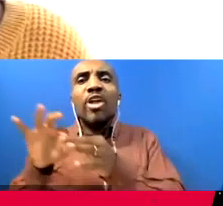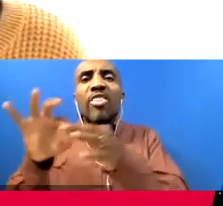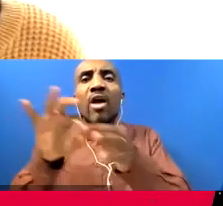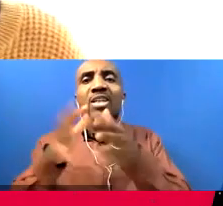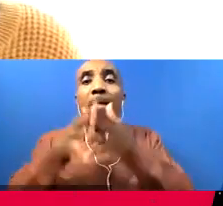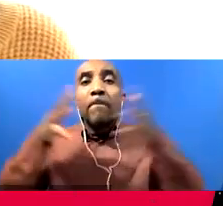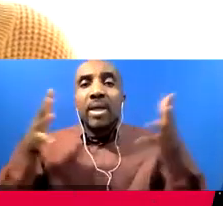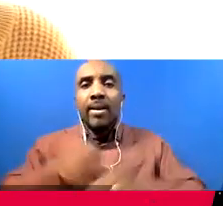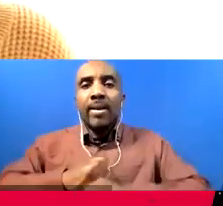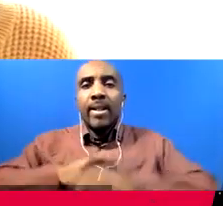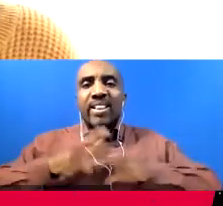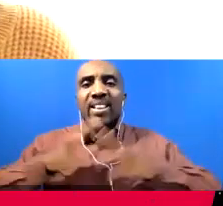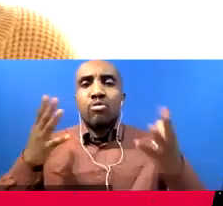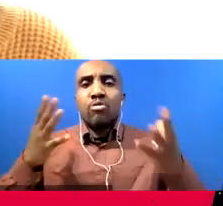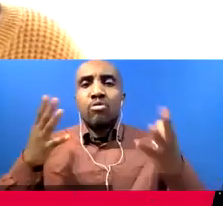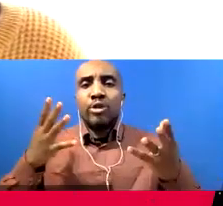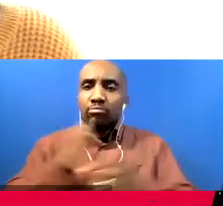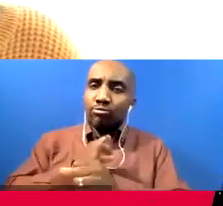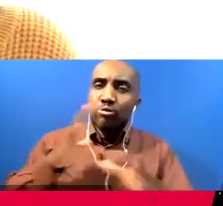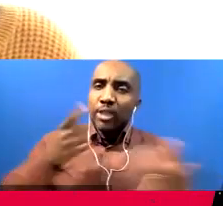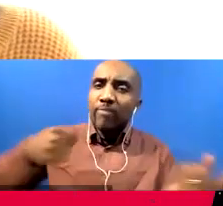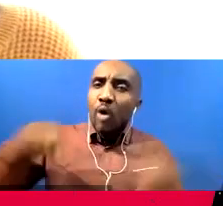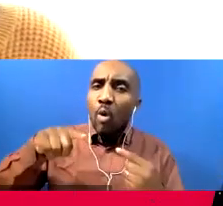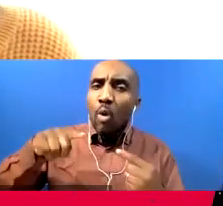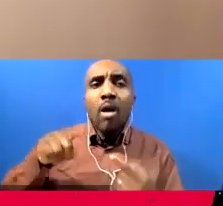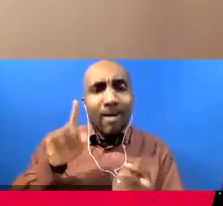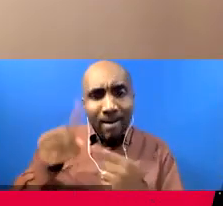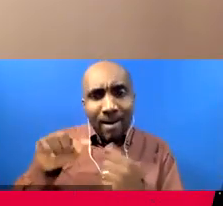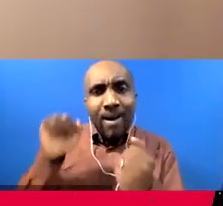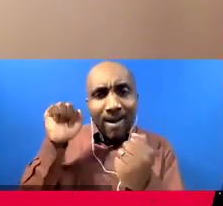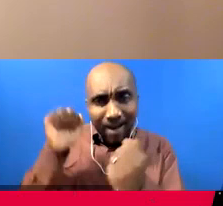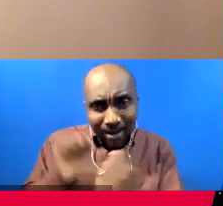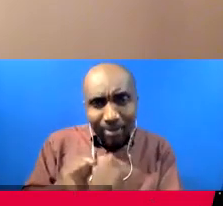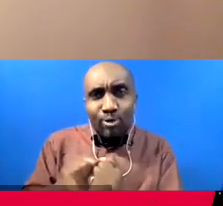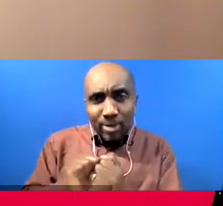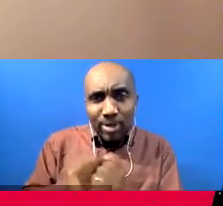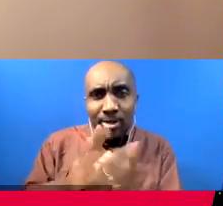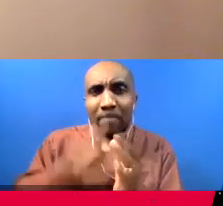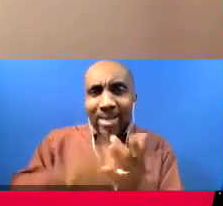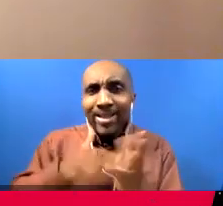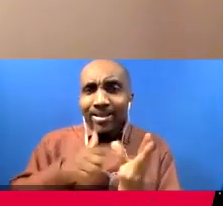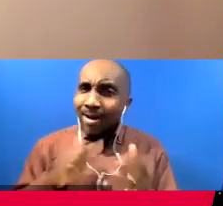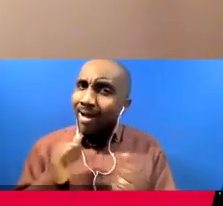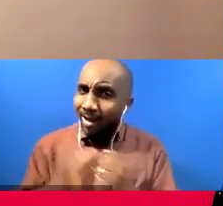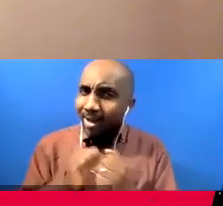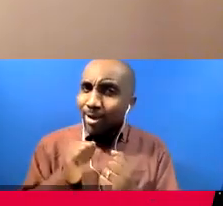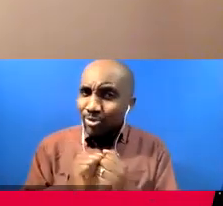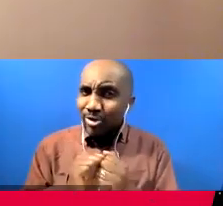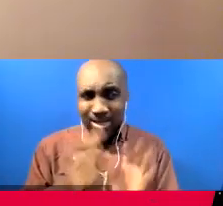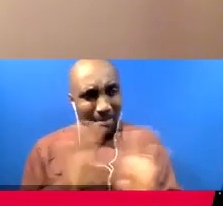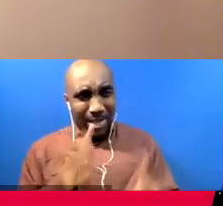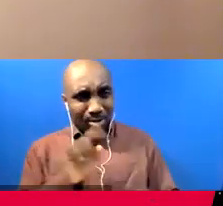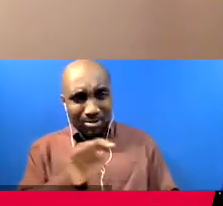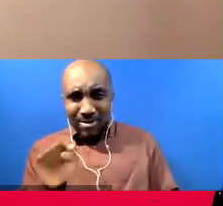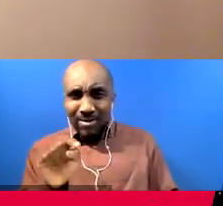larger movement for liberation of everybody. Yeah, I agree. Gosh, I'm having such a